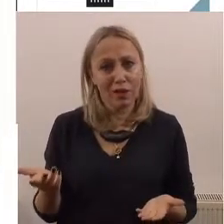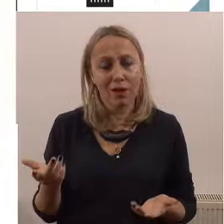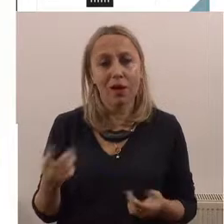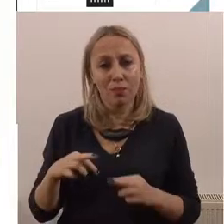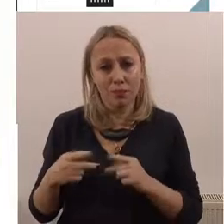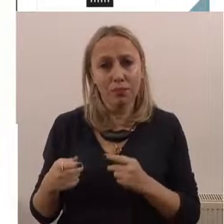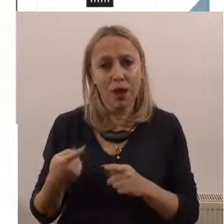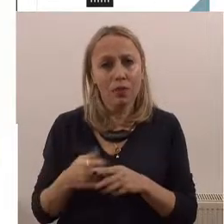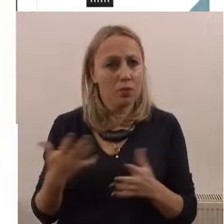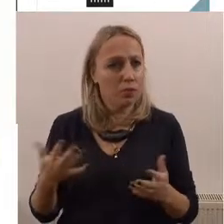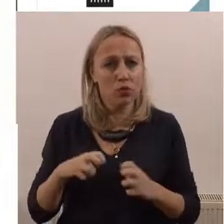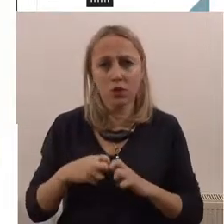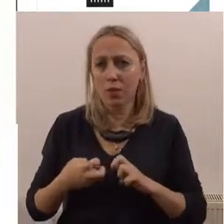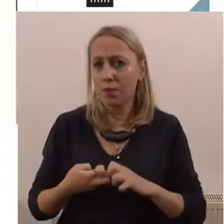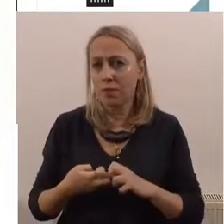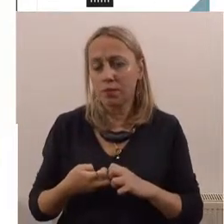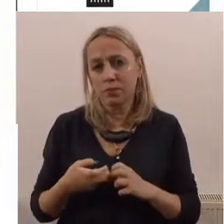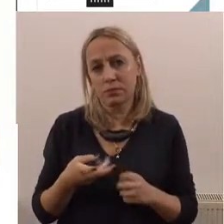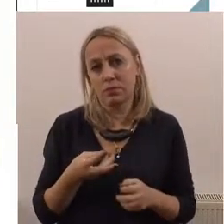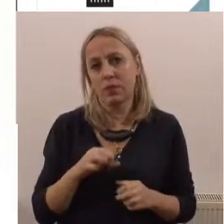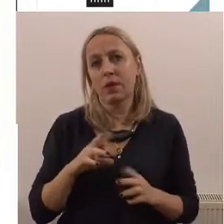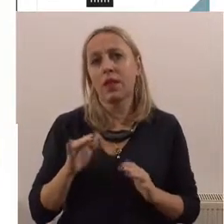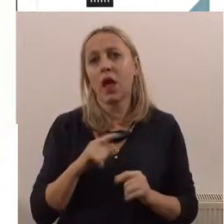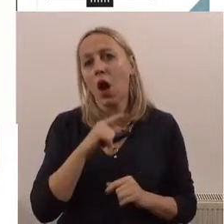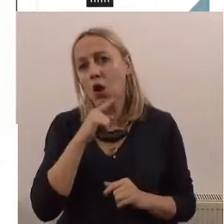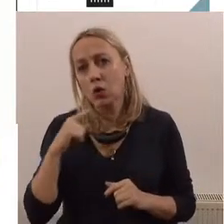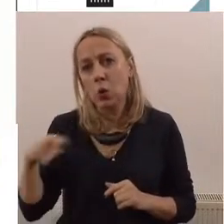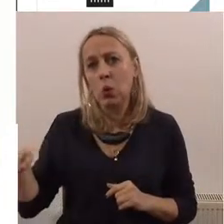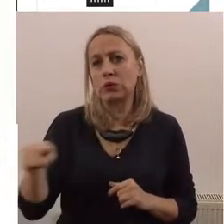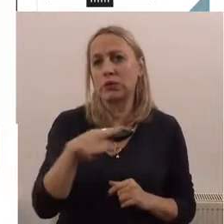them different ethics of communications